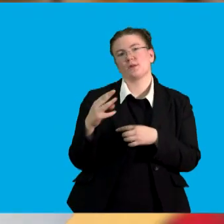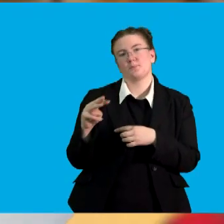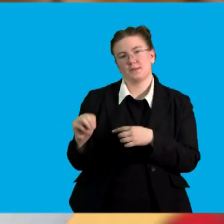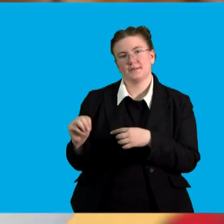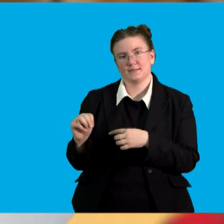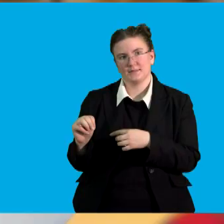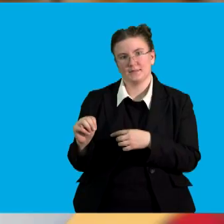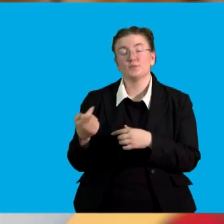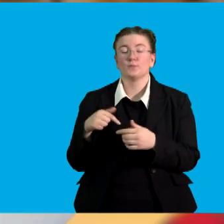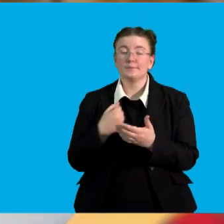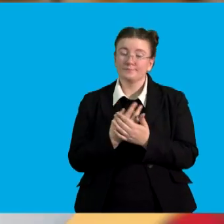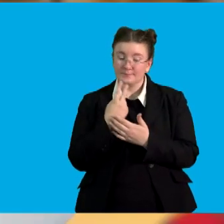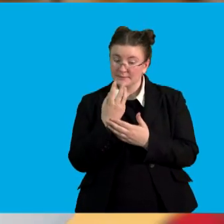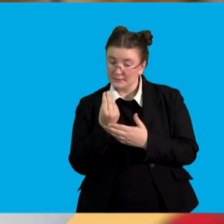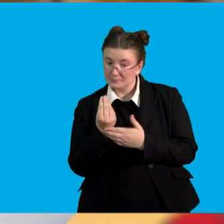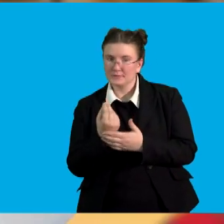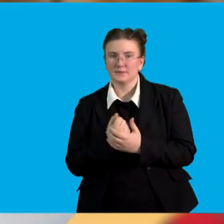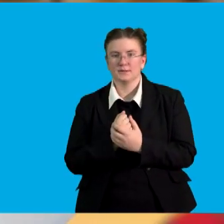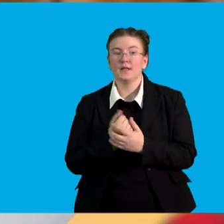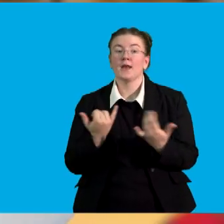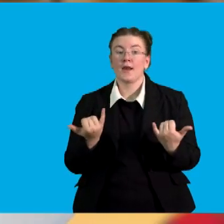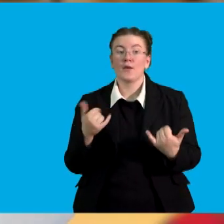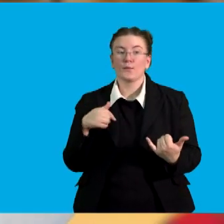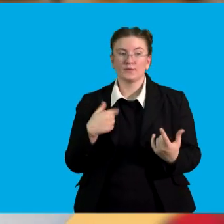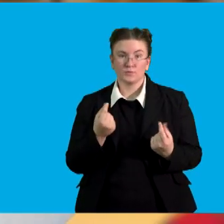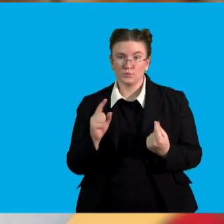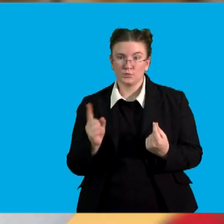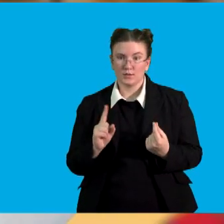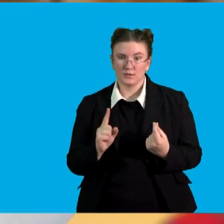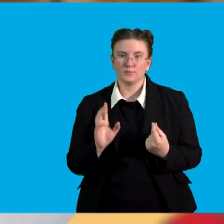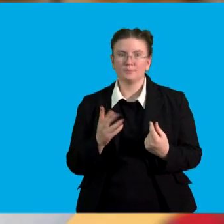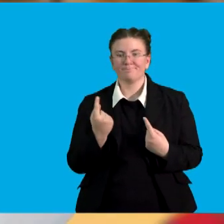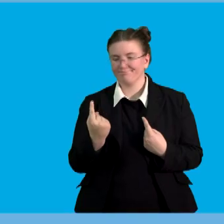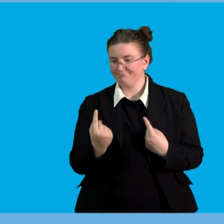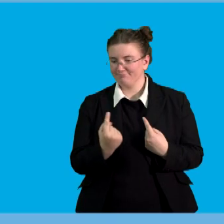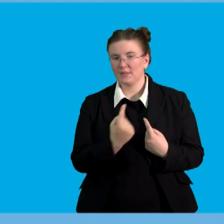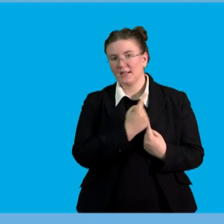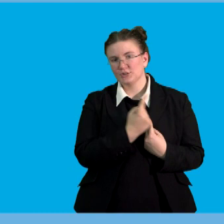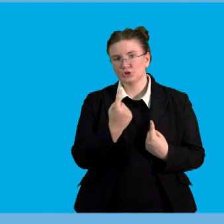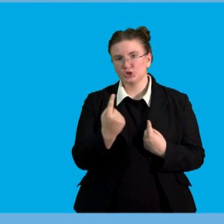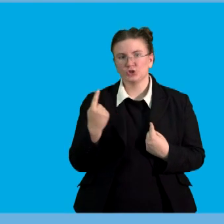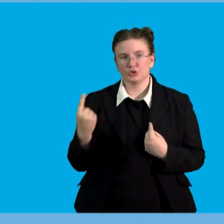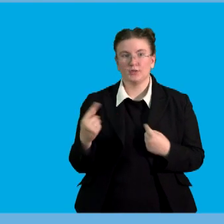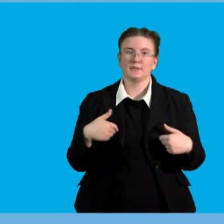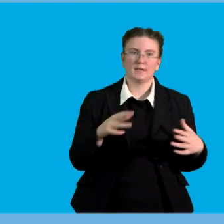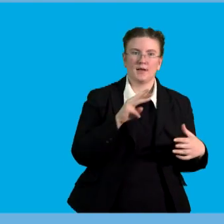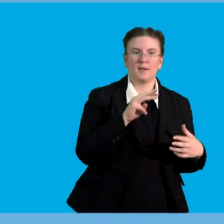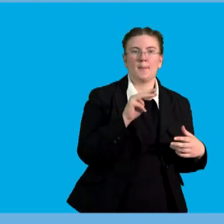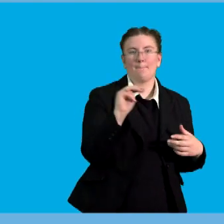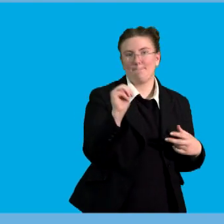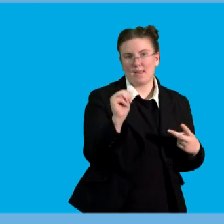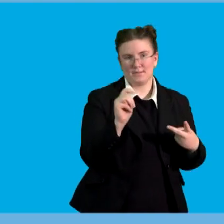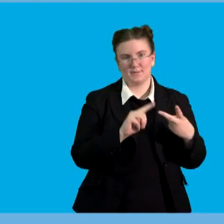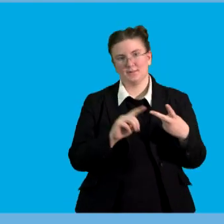of numbers. So then what you're going to be doing now is to look at them individually, starting with the mass, going